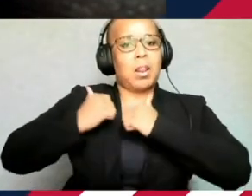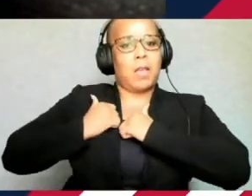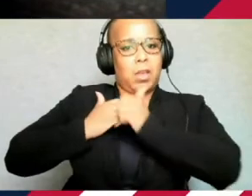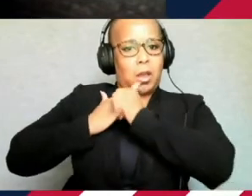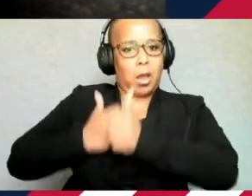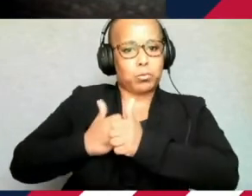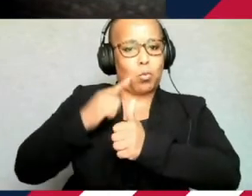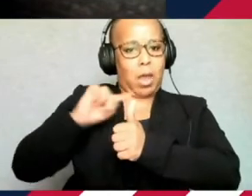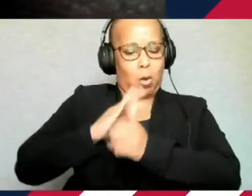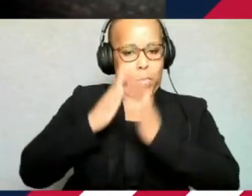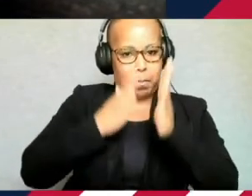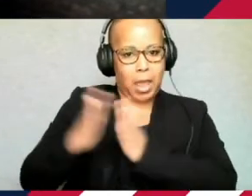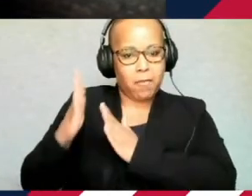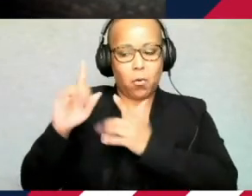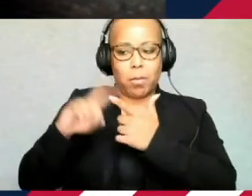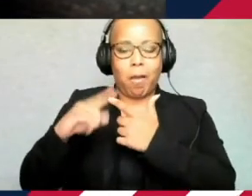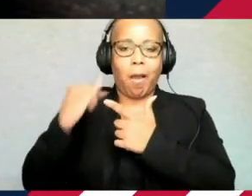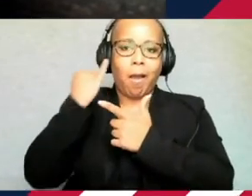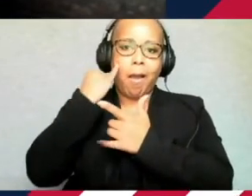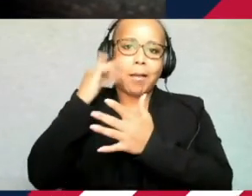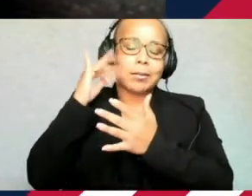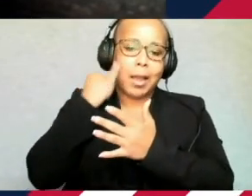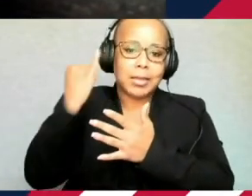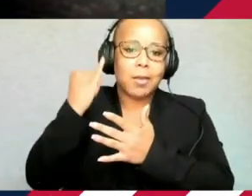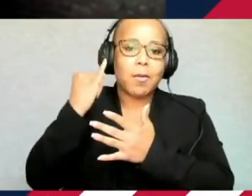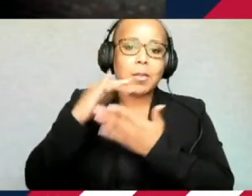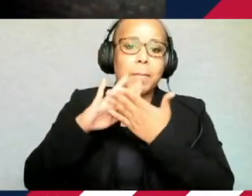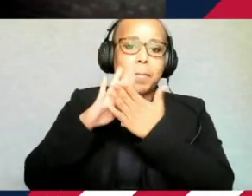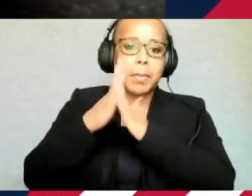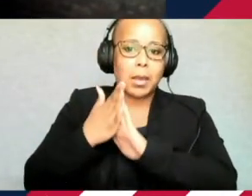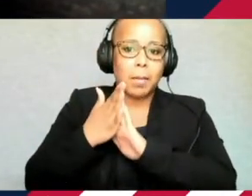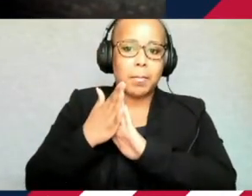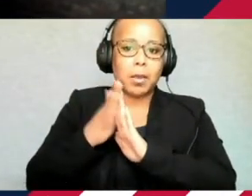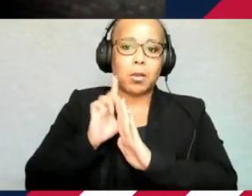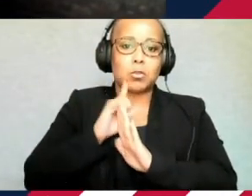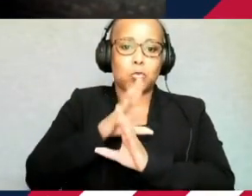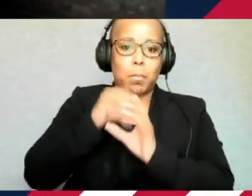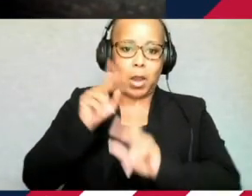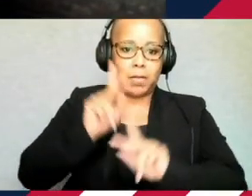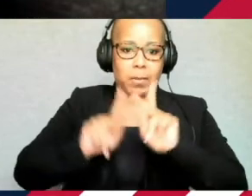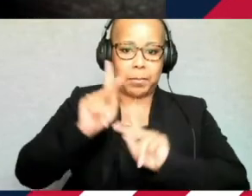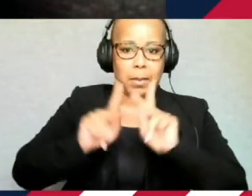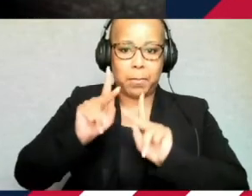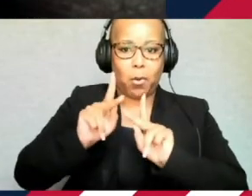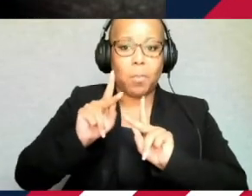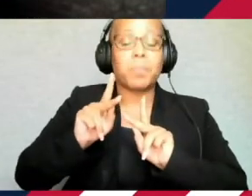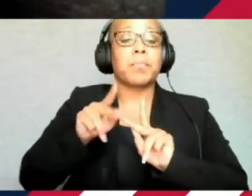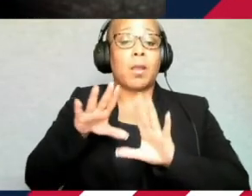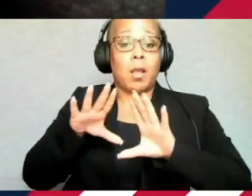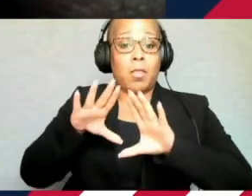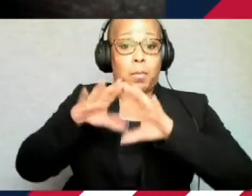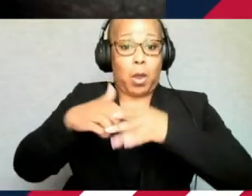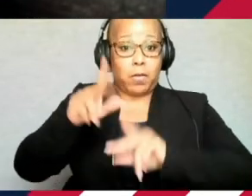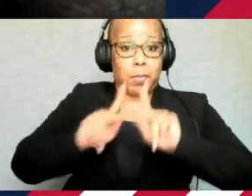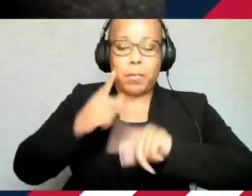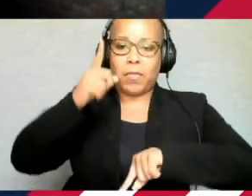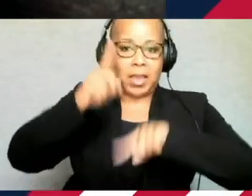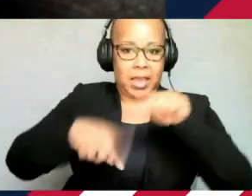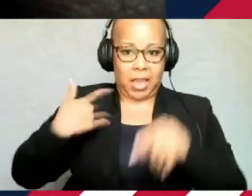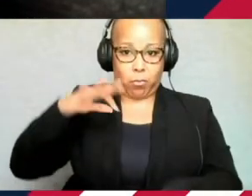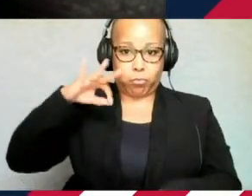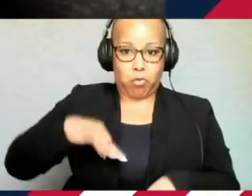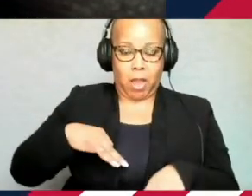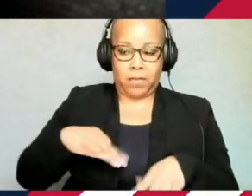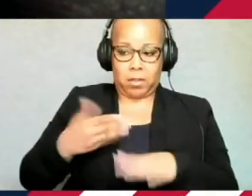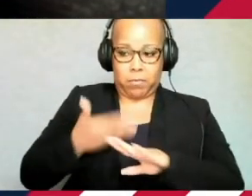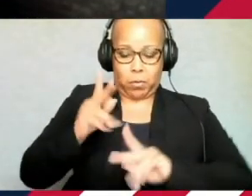platform, our ideals, and being a true party of the people. The party of the people cannot put profits ahead of people